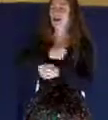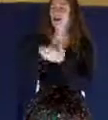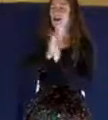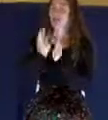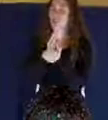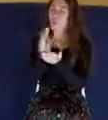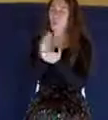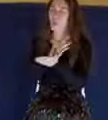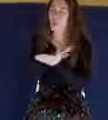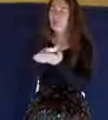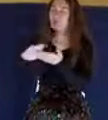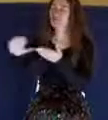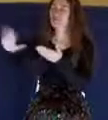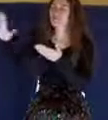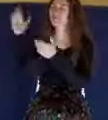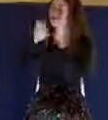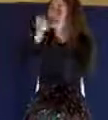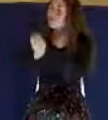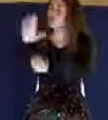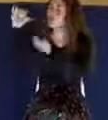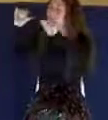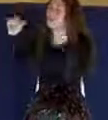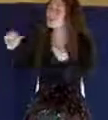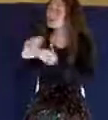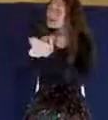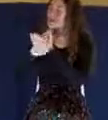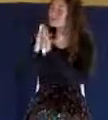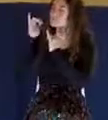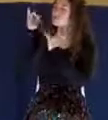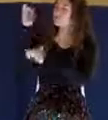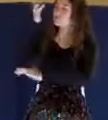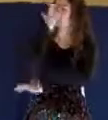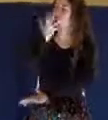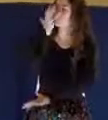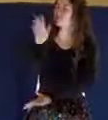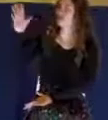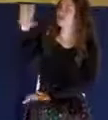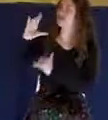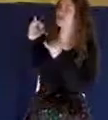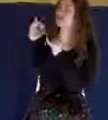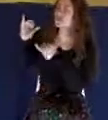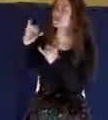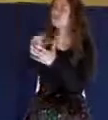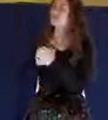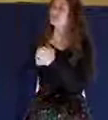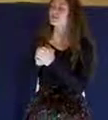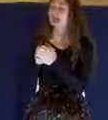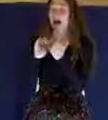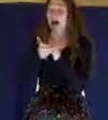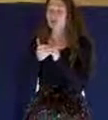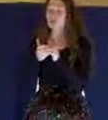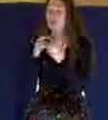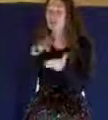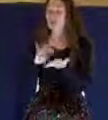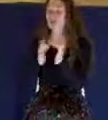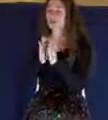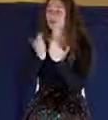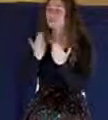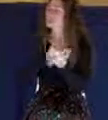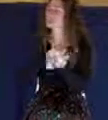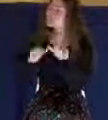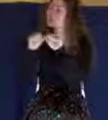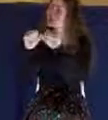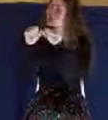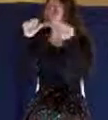of Christ through the truth of Scripture. Lord, I pray you'll continue that as we look at this passage here today, and we pray in Jesus'